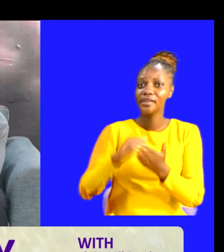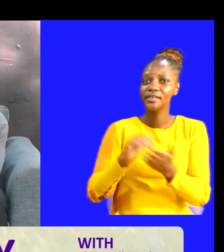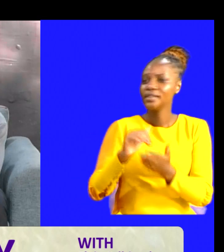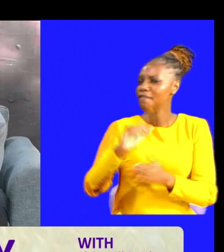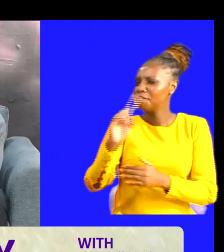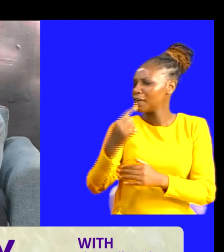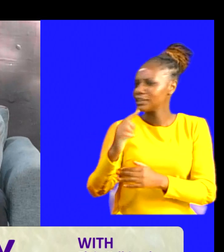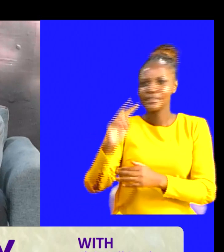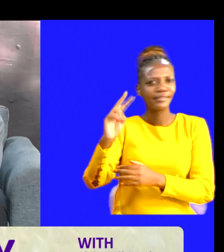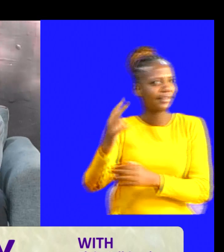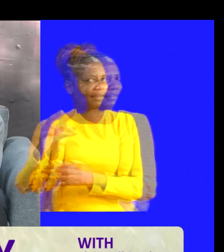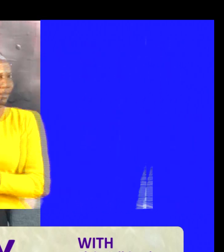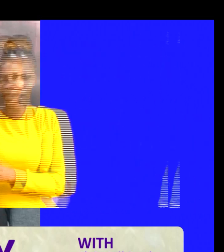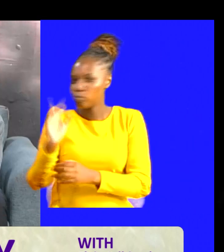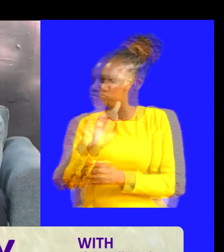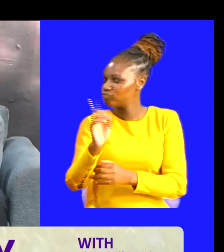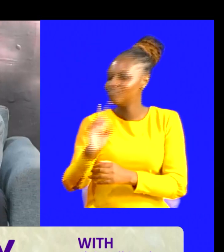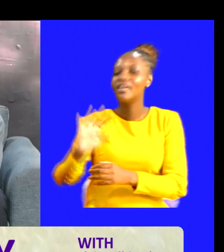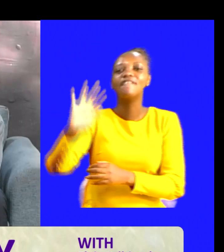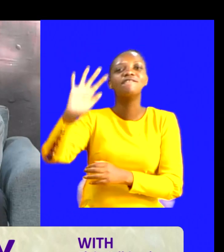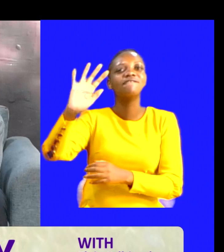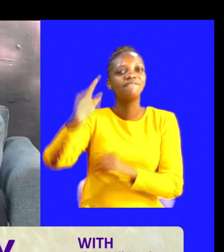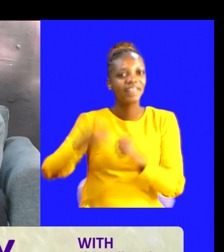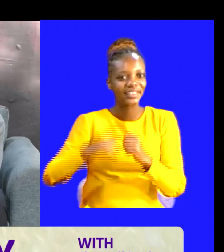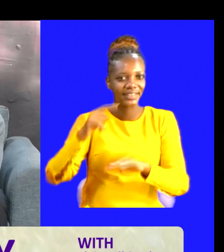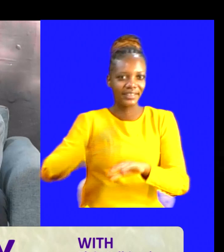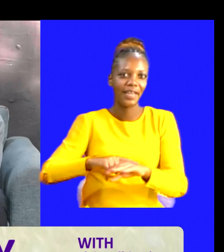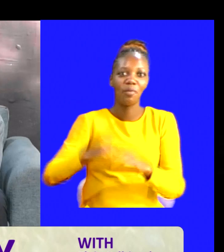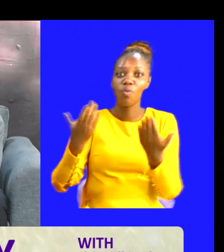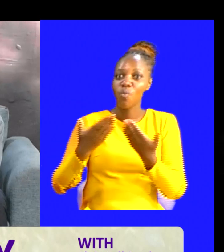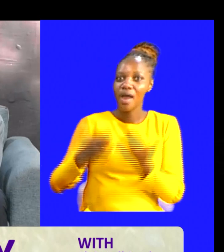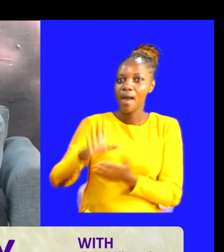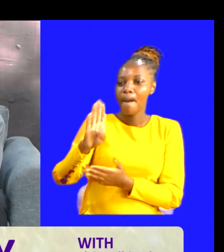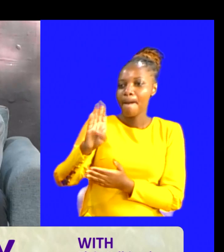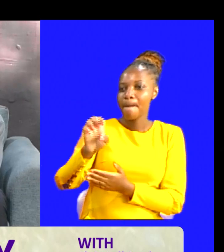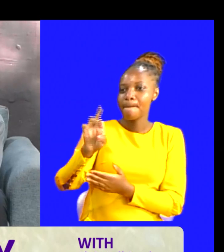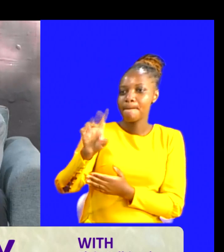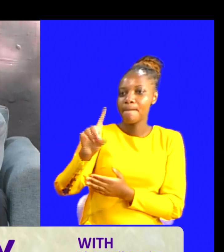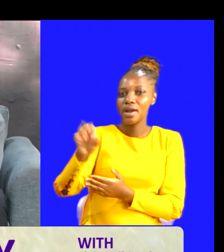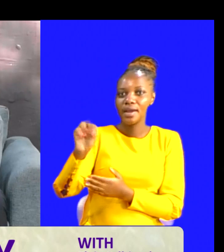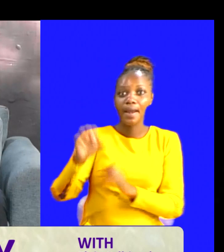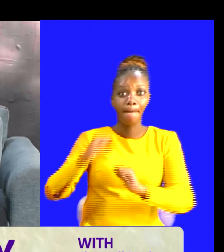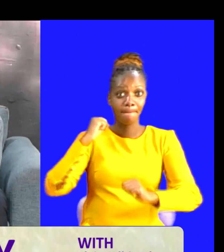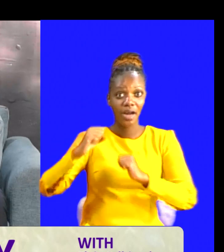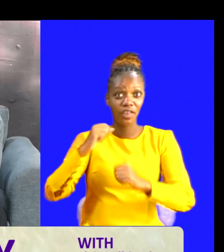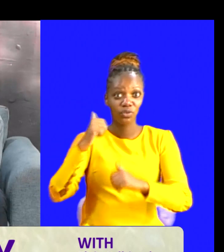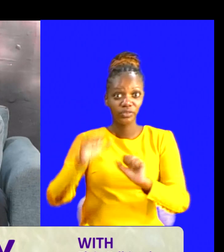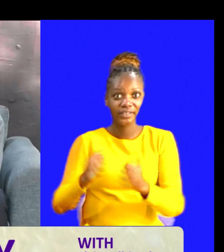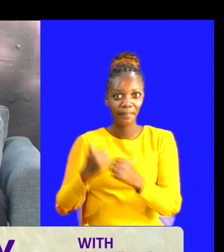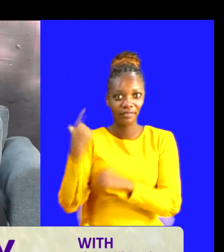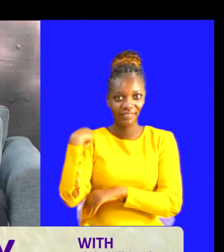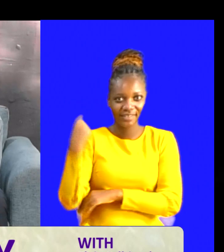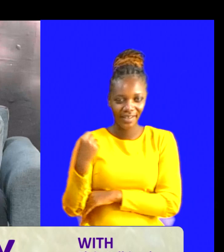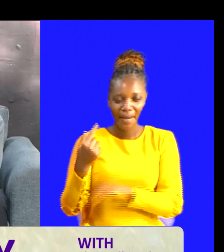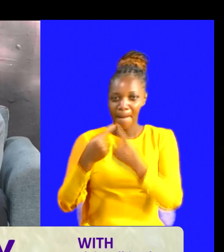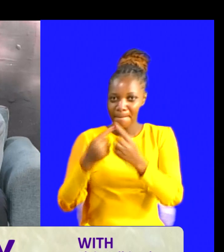for the second time, but for the fifth time in a row at the Berlin, marathon that took place yesterday. But again,